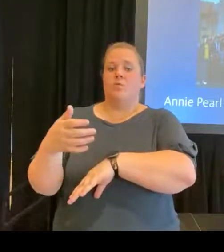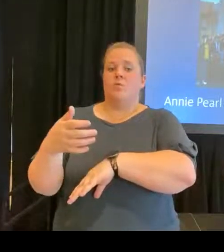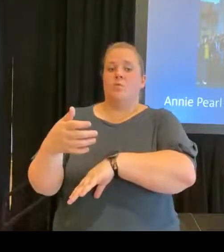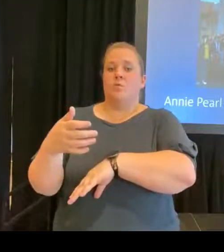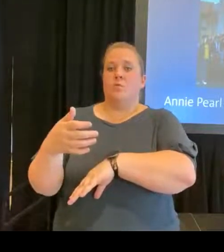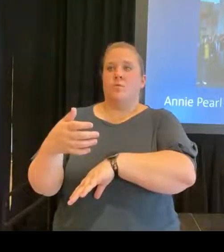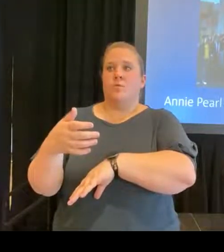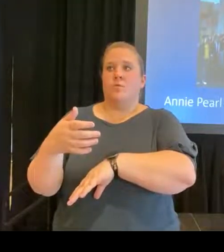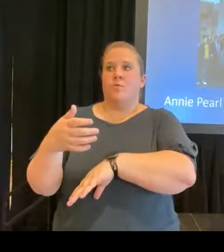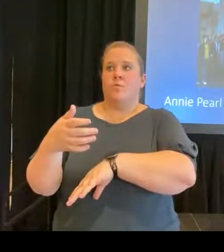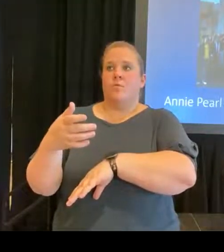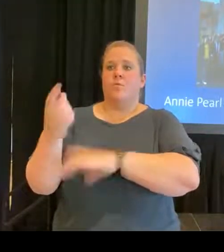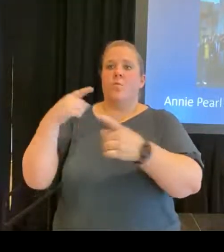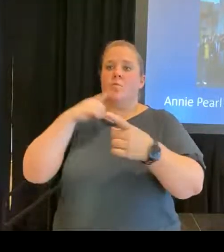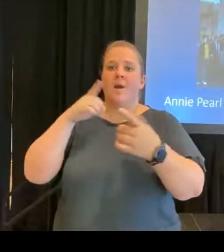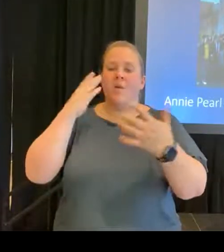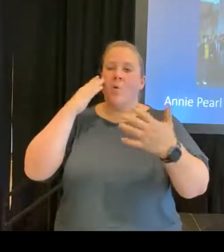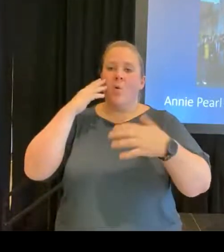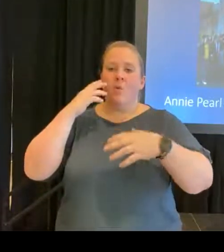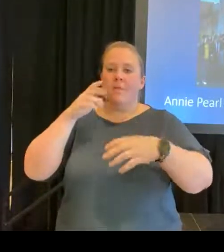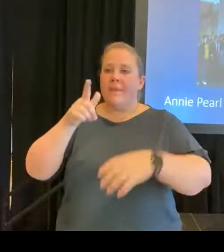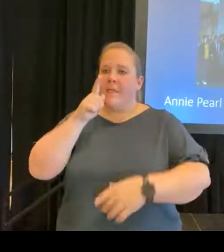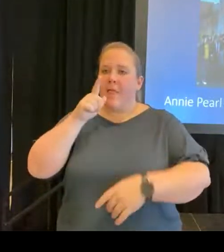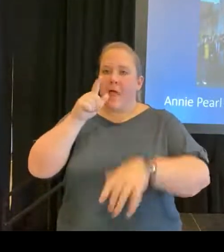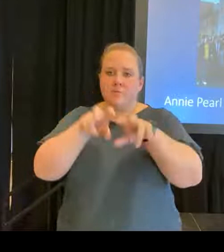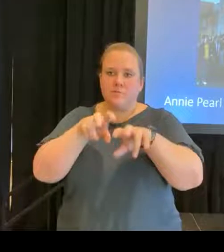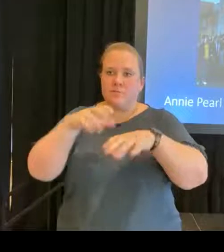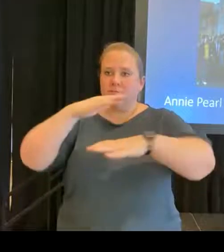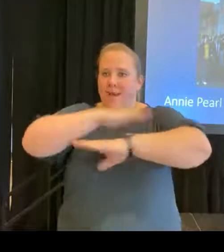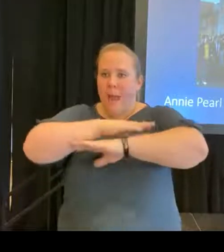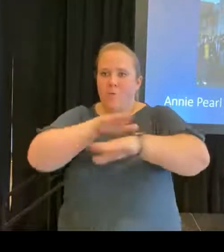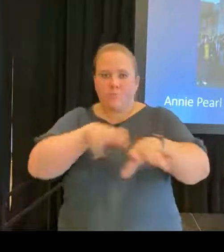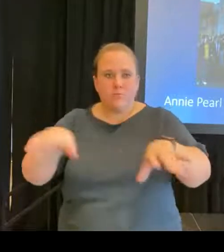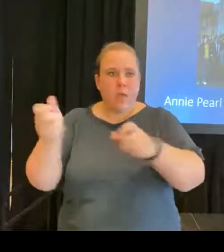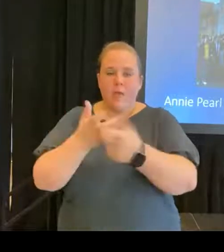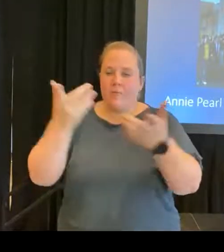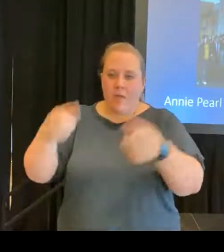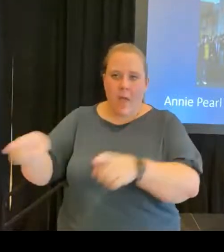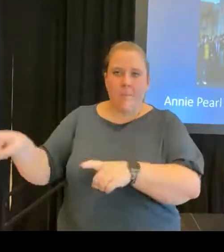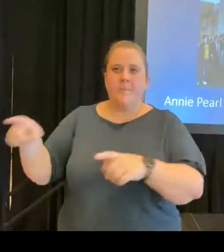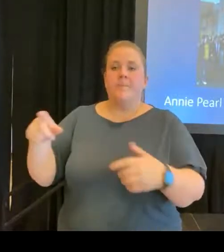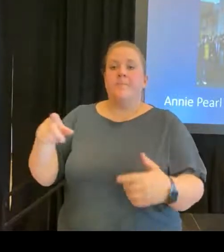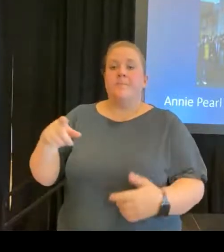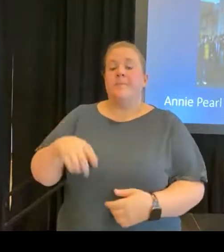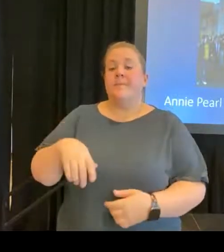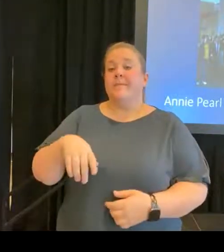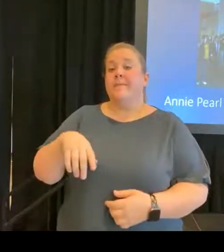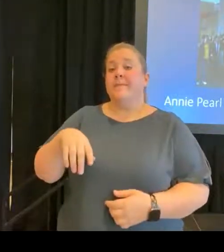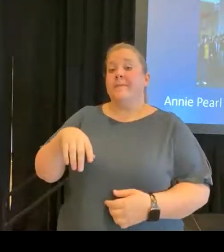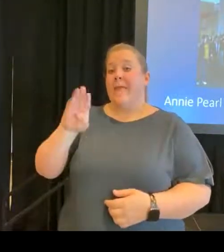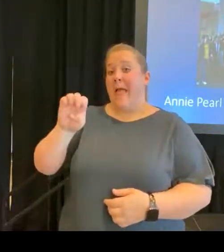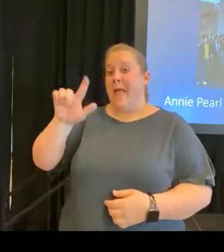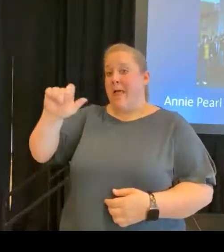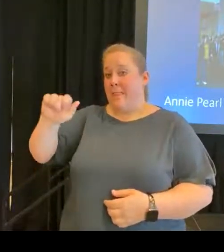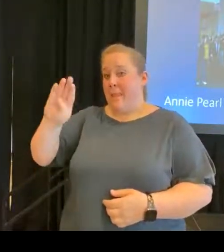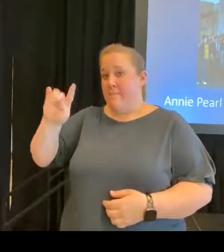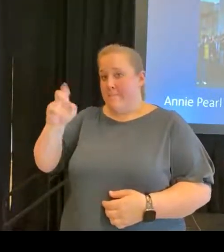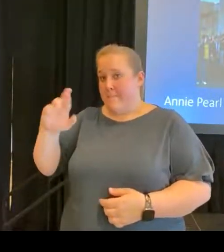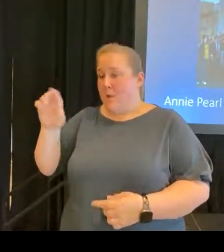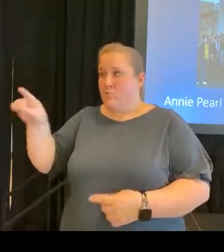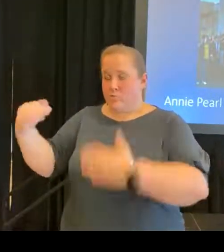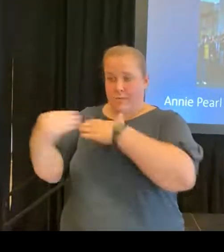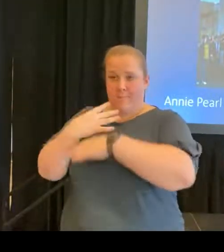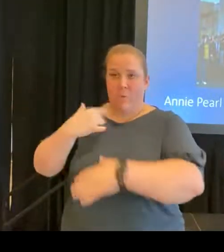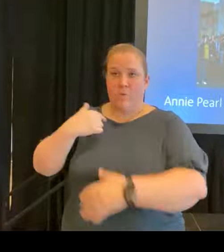were able to go in the hotels and the lunch counters and stuff like this. And Miss Baker was the one that influenced me,